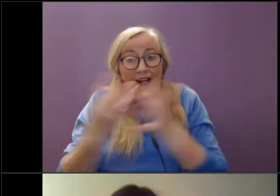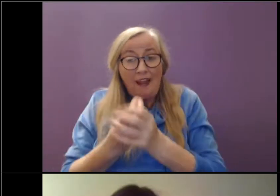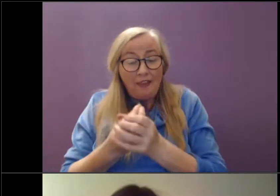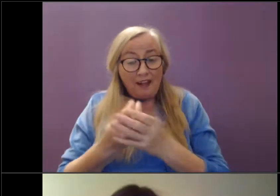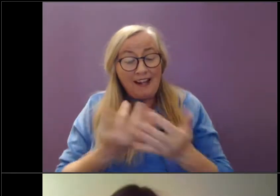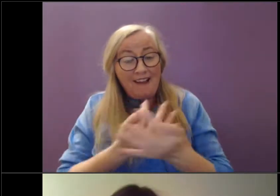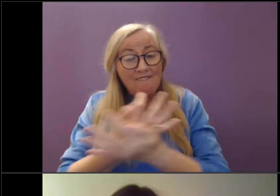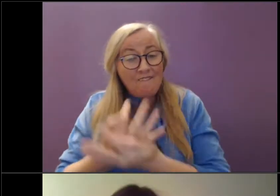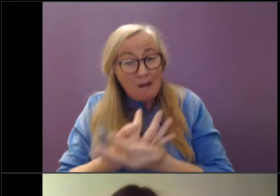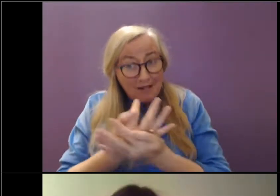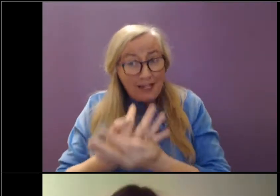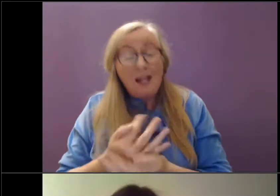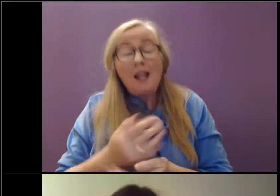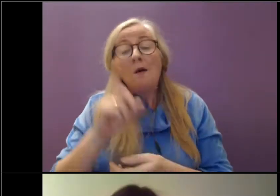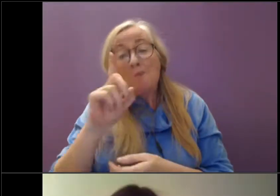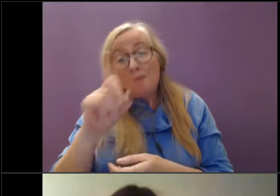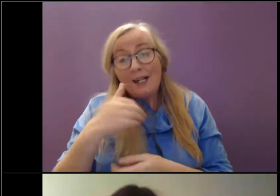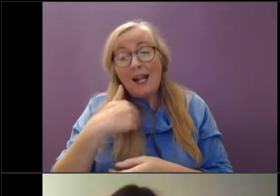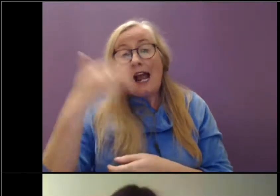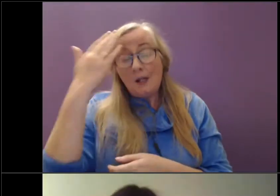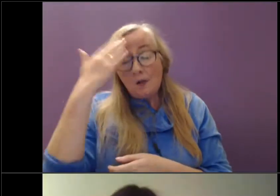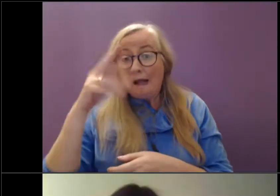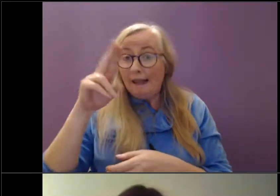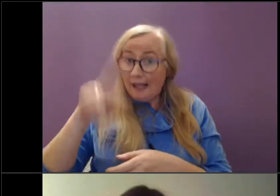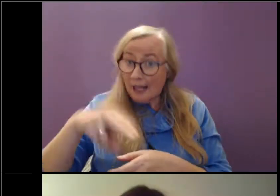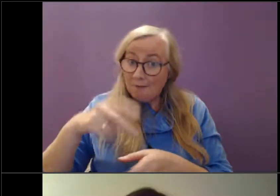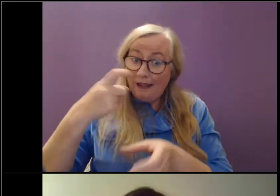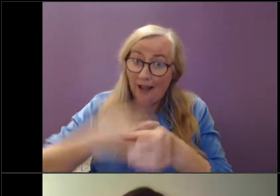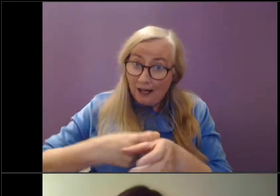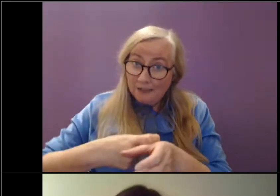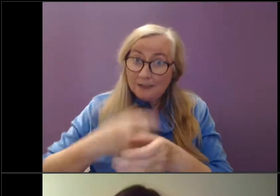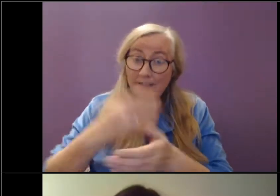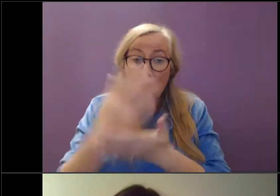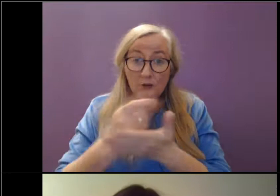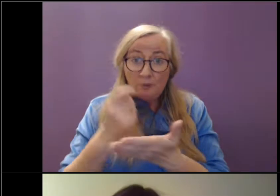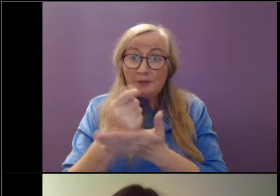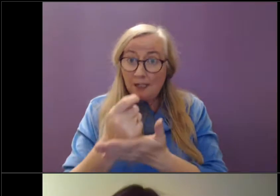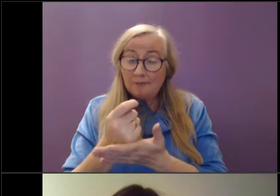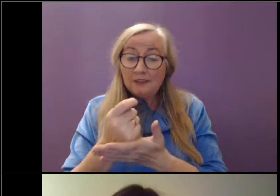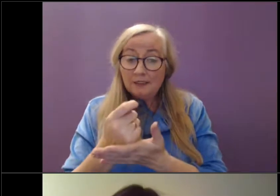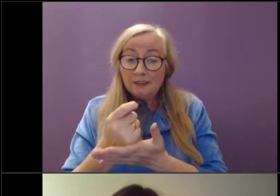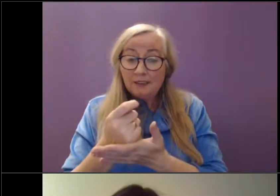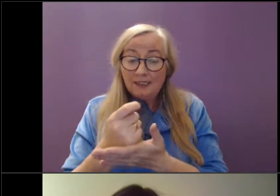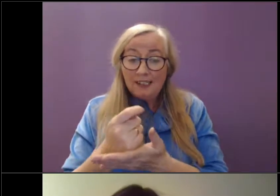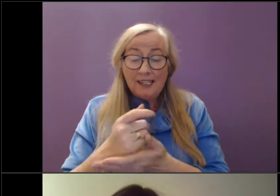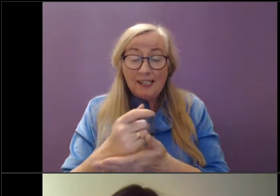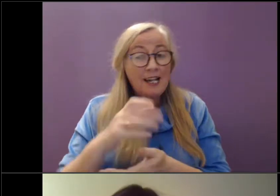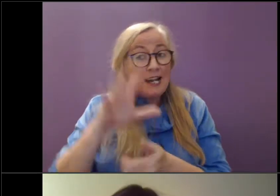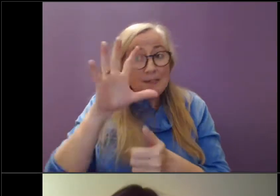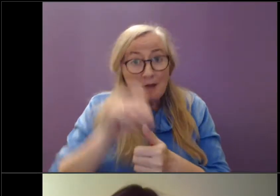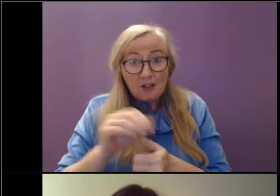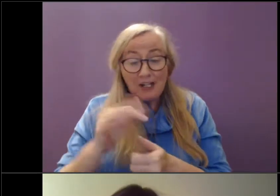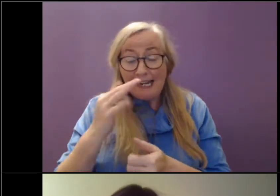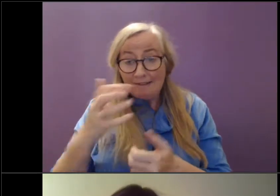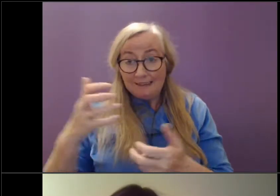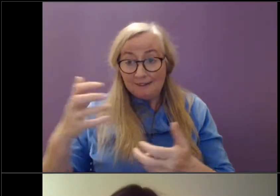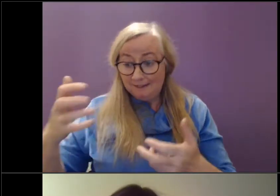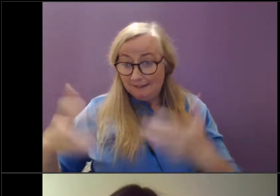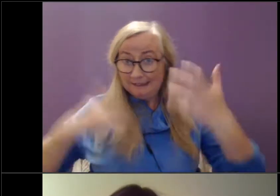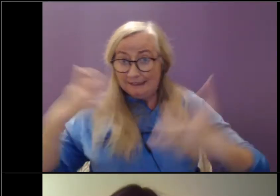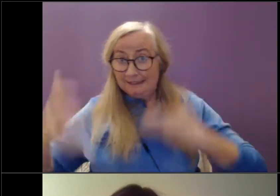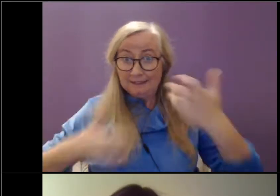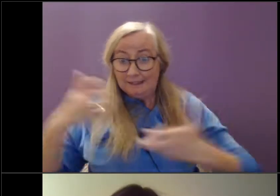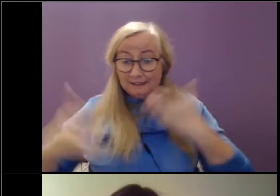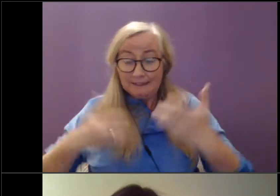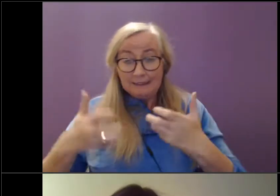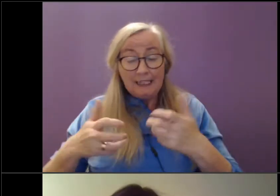it can be quite hard at times that you're, you know what I mean, especially if there's aggression involved, that can be really, really difficult